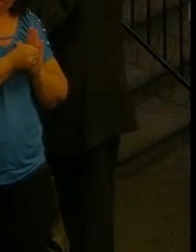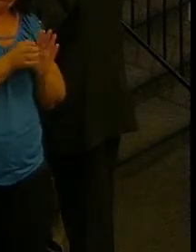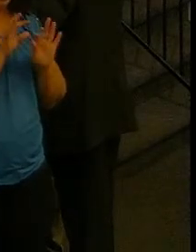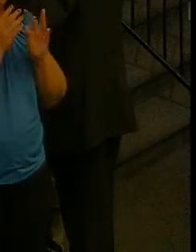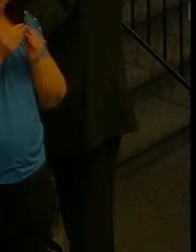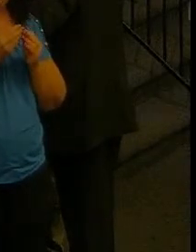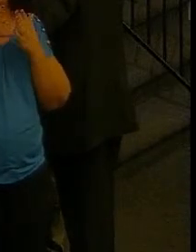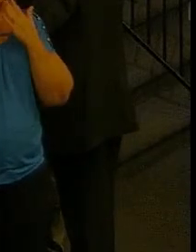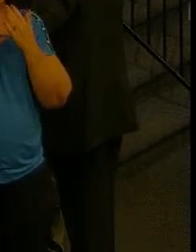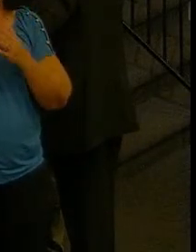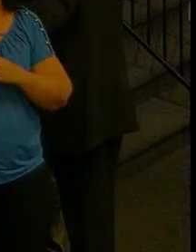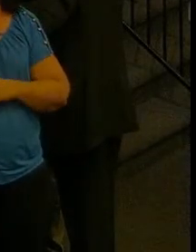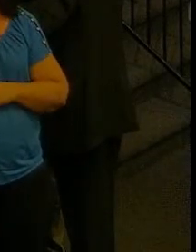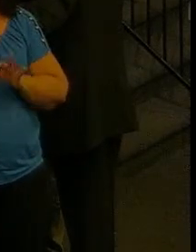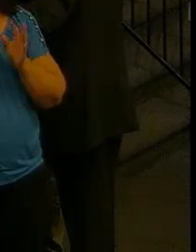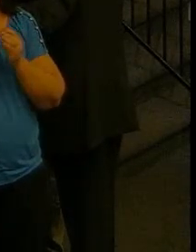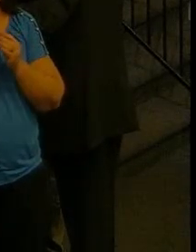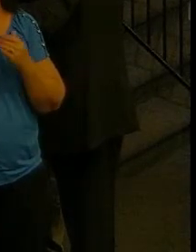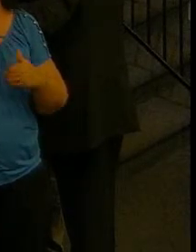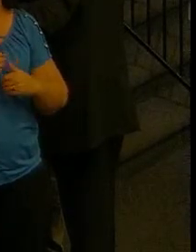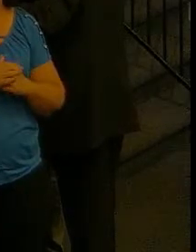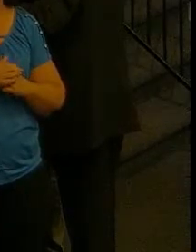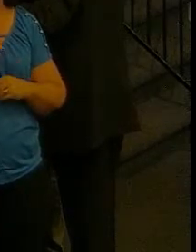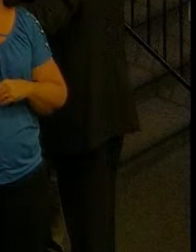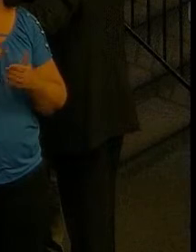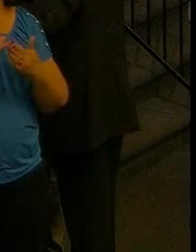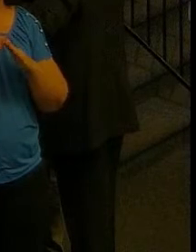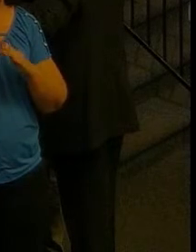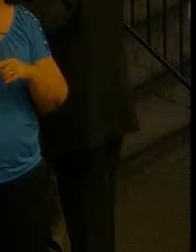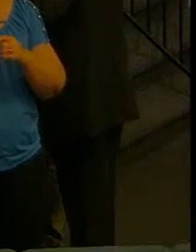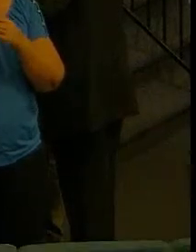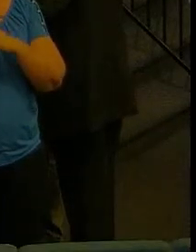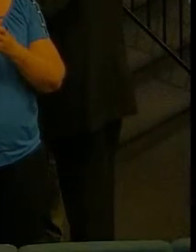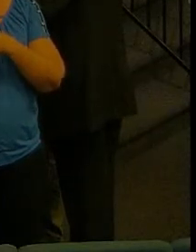thank you that the Cole family, Lord, they've been a legend in this town going back to